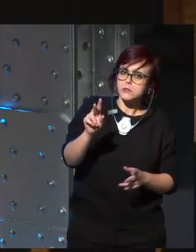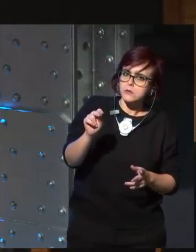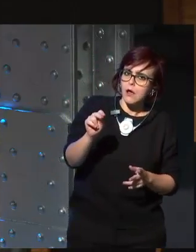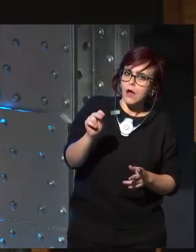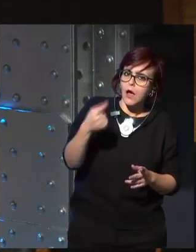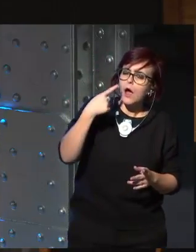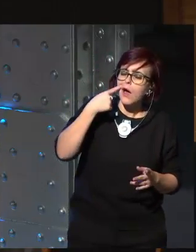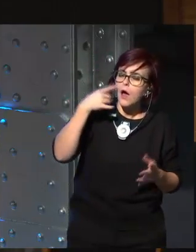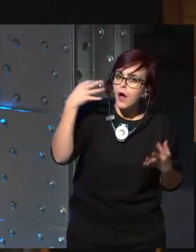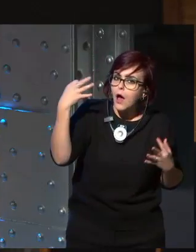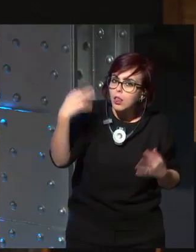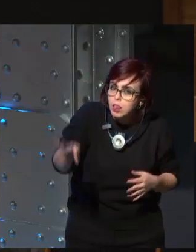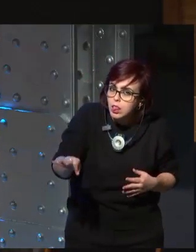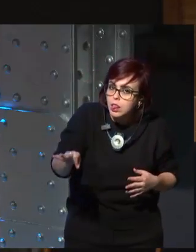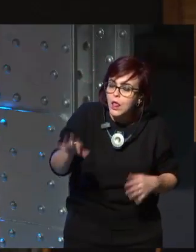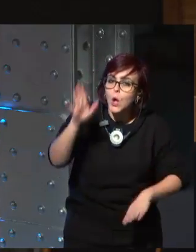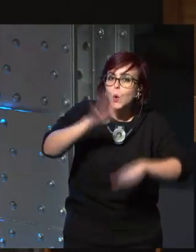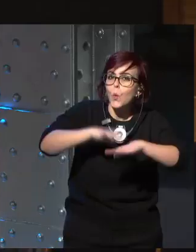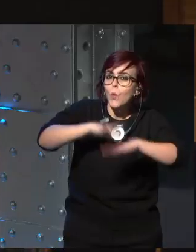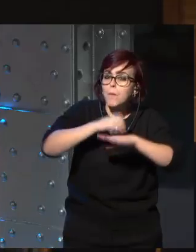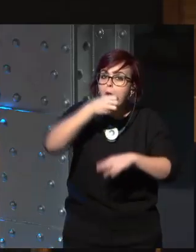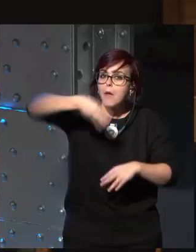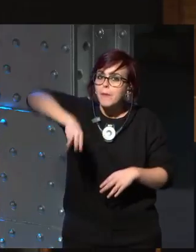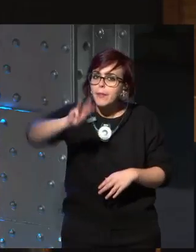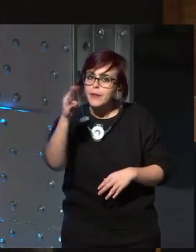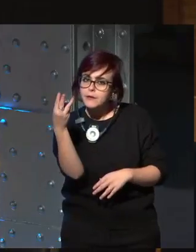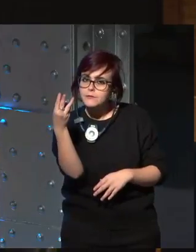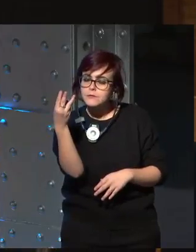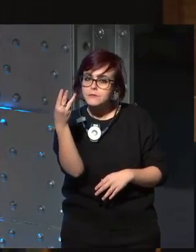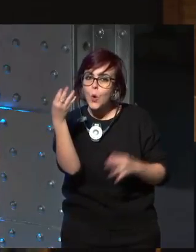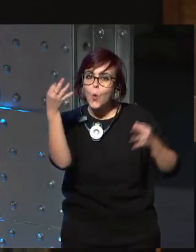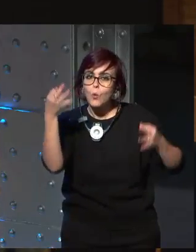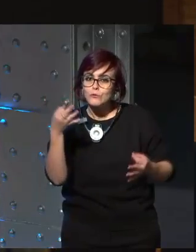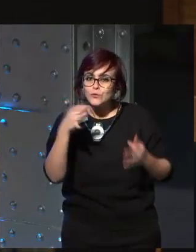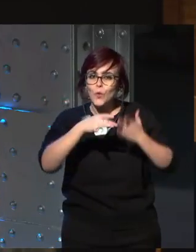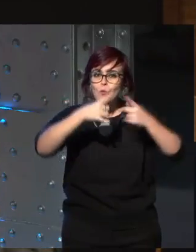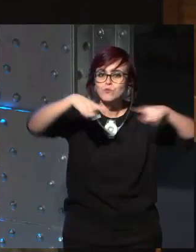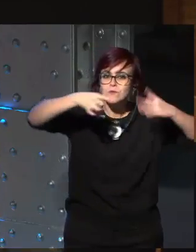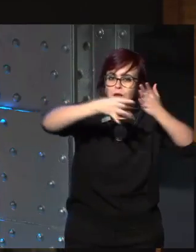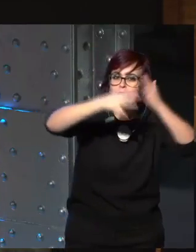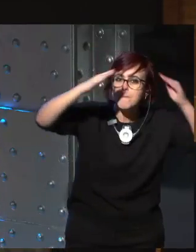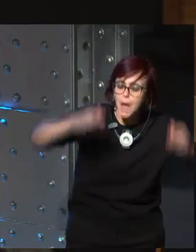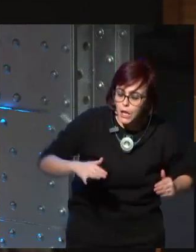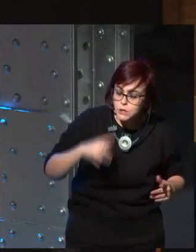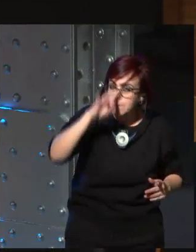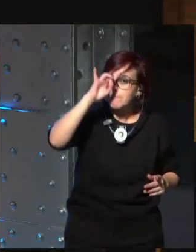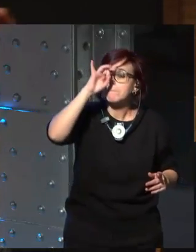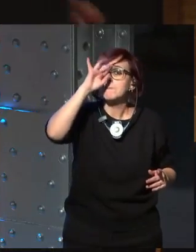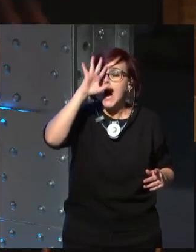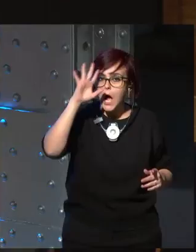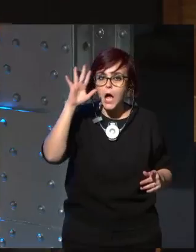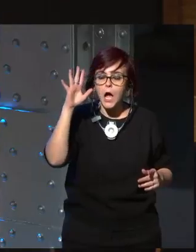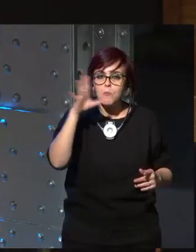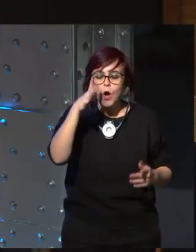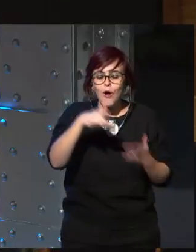just, I read it and I said to myself, this is exactly what has been happening. Probably music has lost quality in general